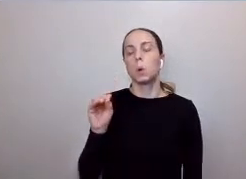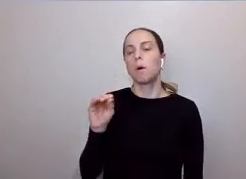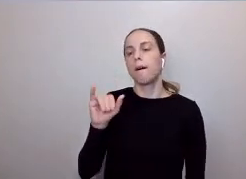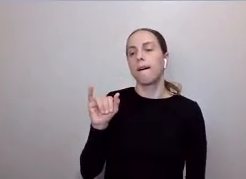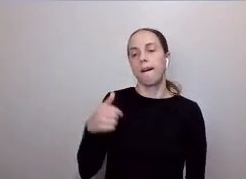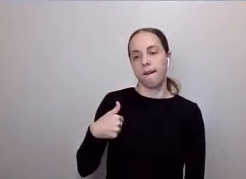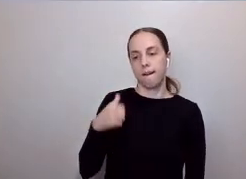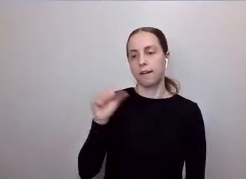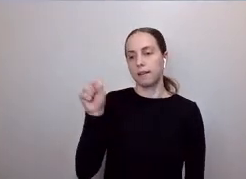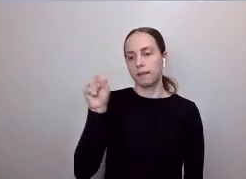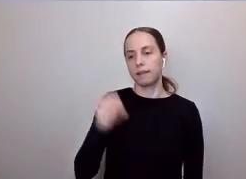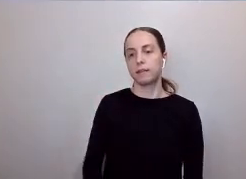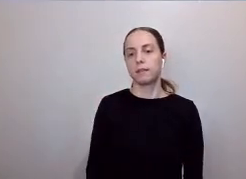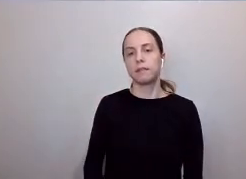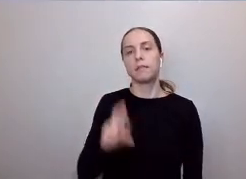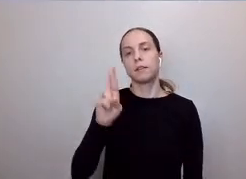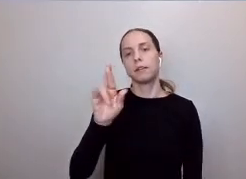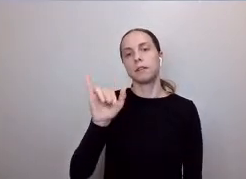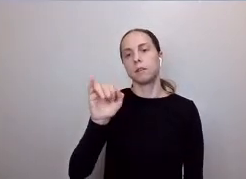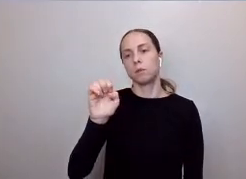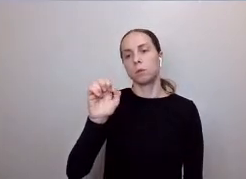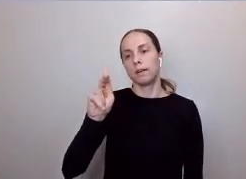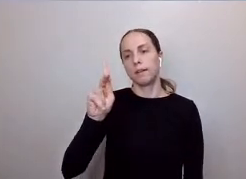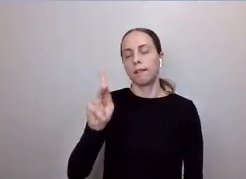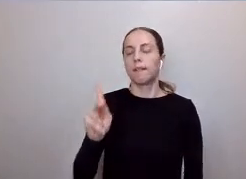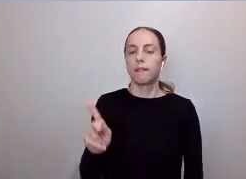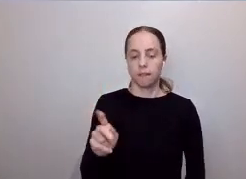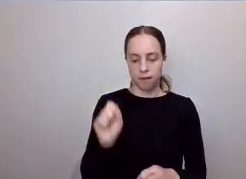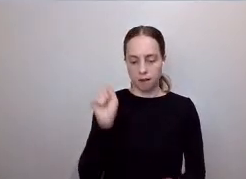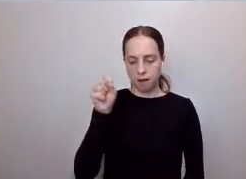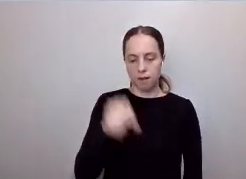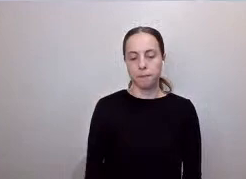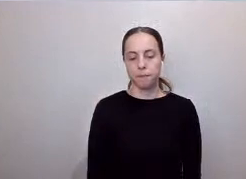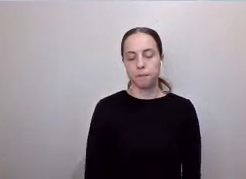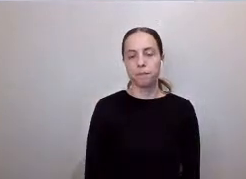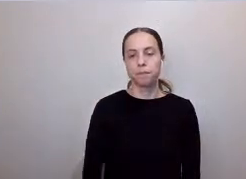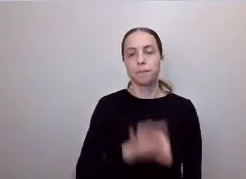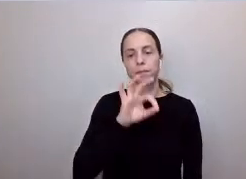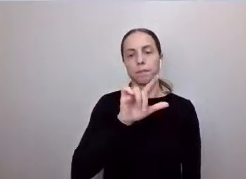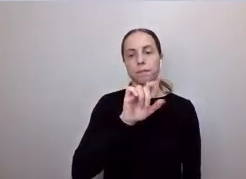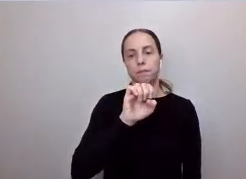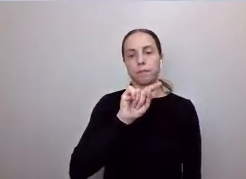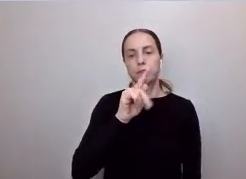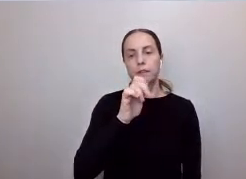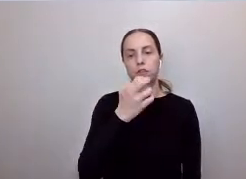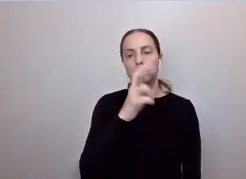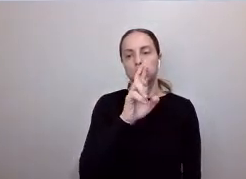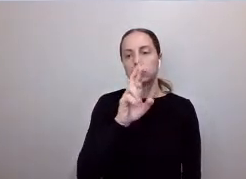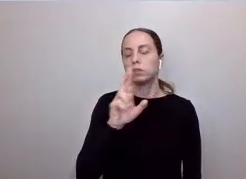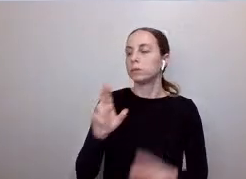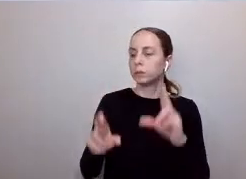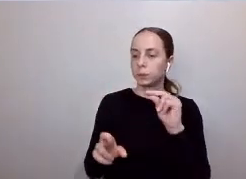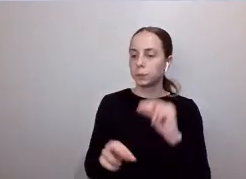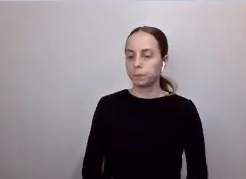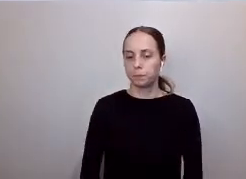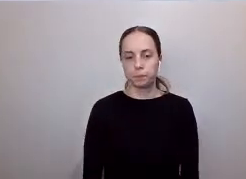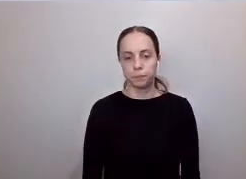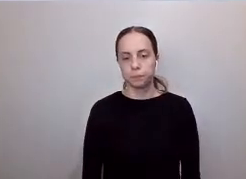Reich. Aye. Councilmember Fletcher. No. Councilmember Schrader.